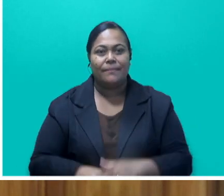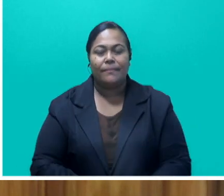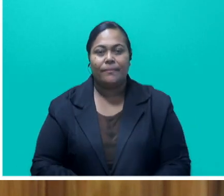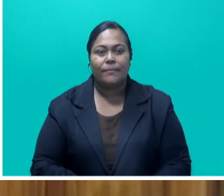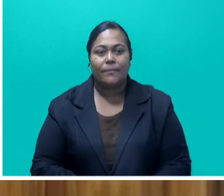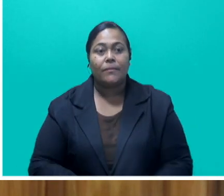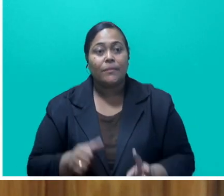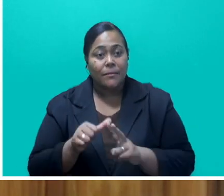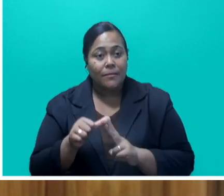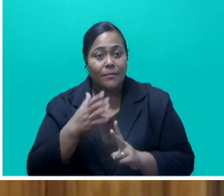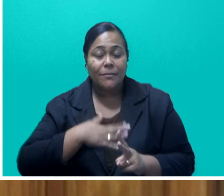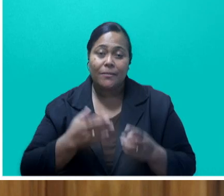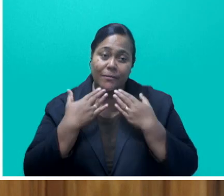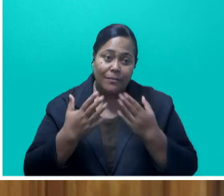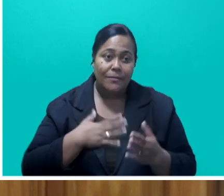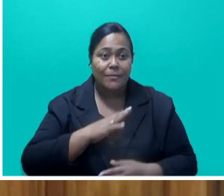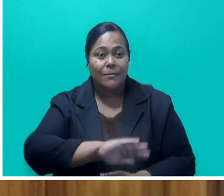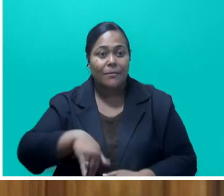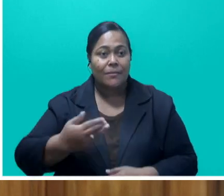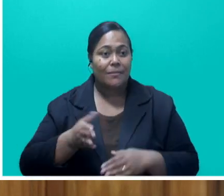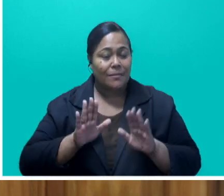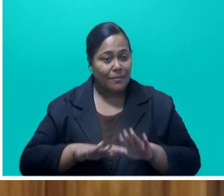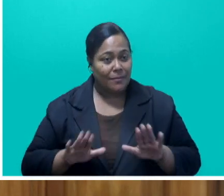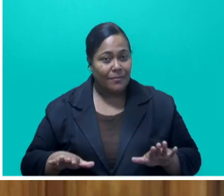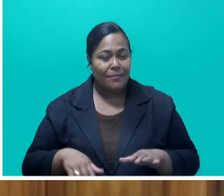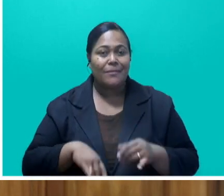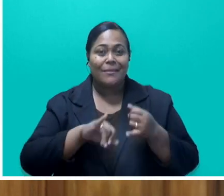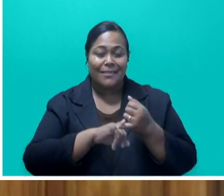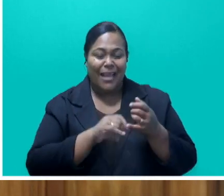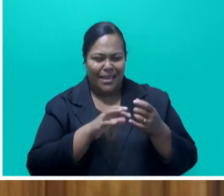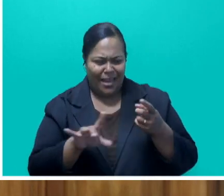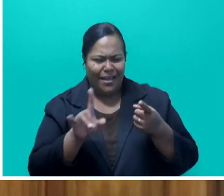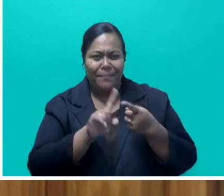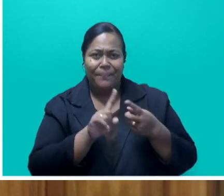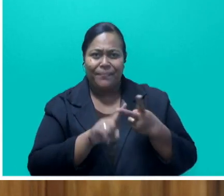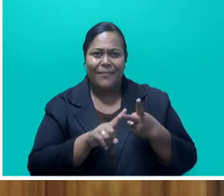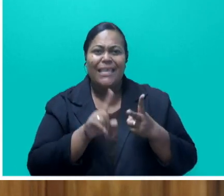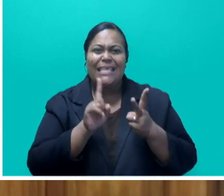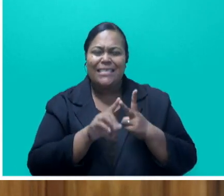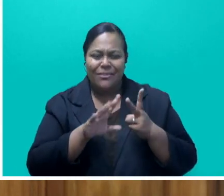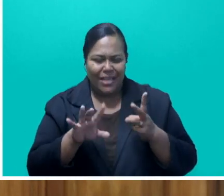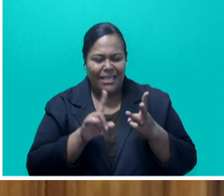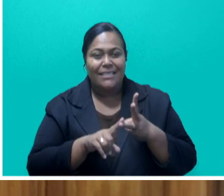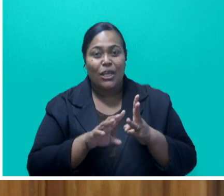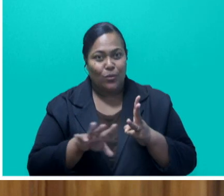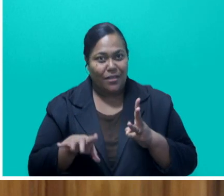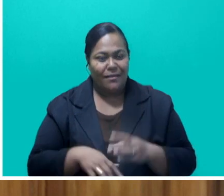wish to thank my wife and children, Sainiana, Israeli, and Sakiusa.